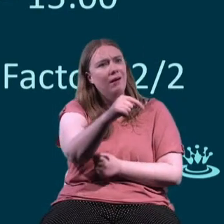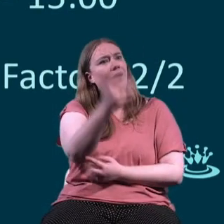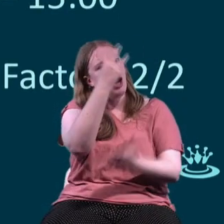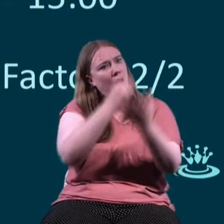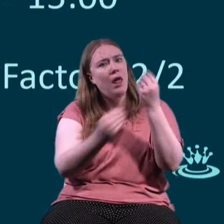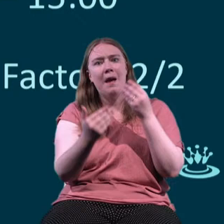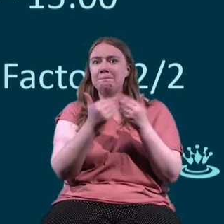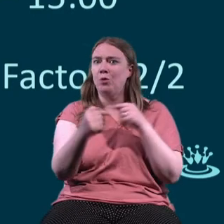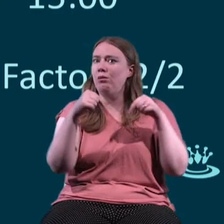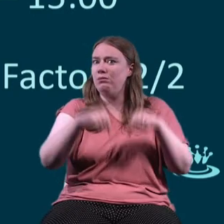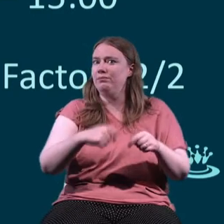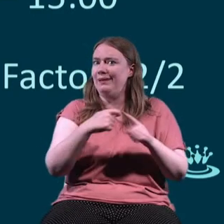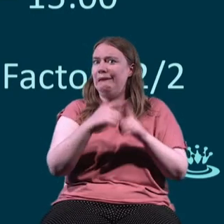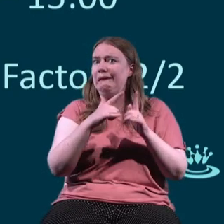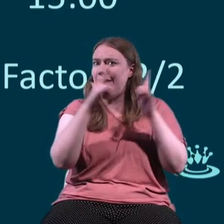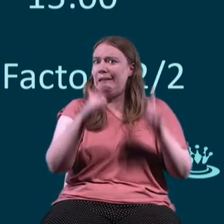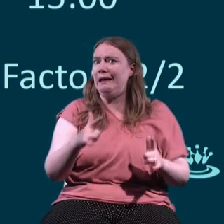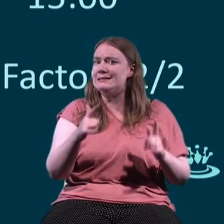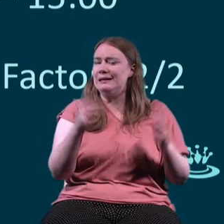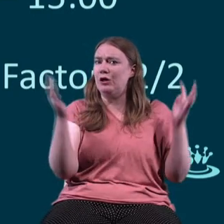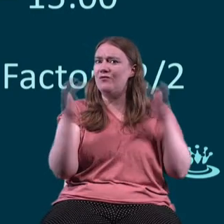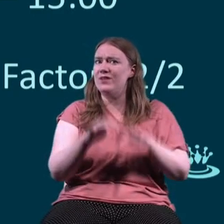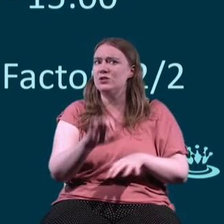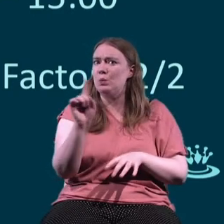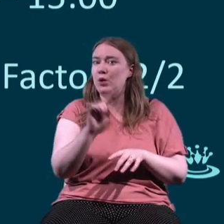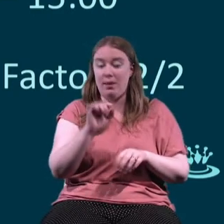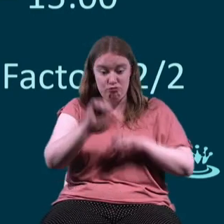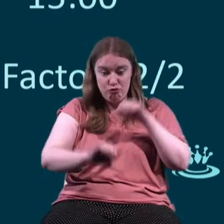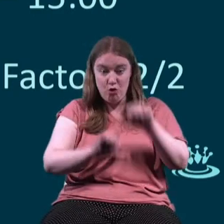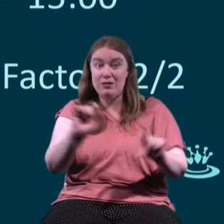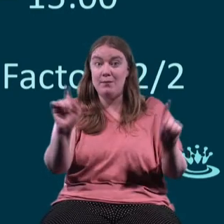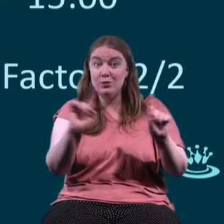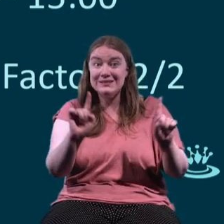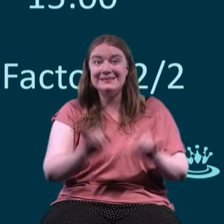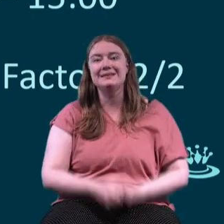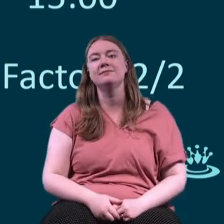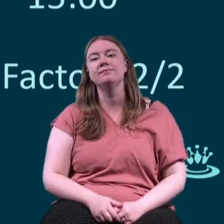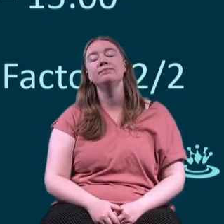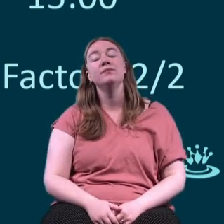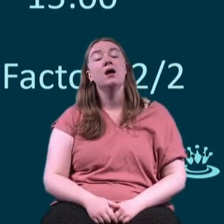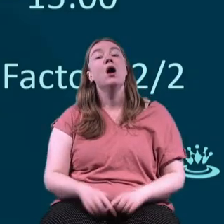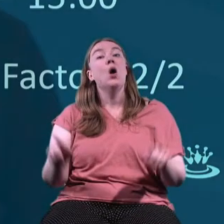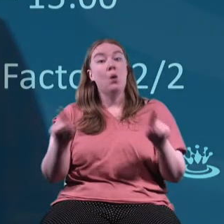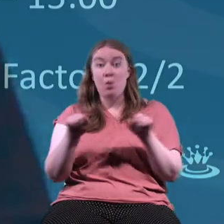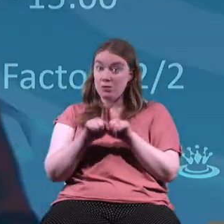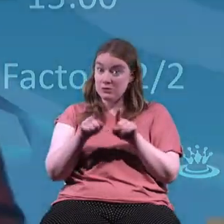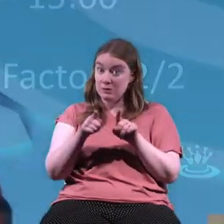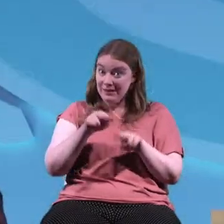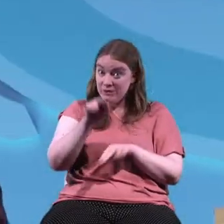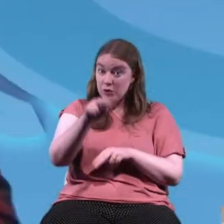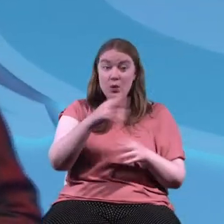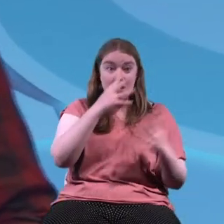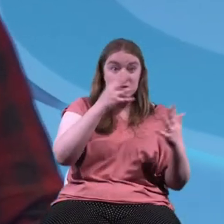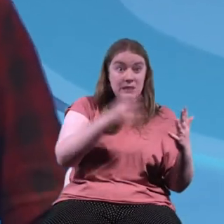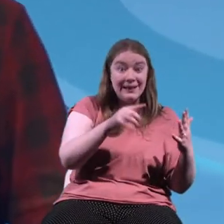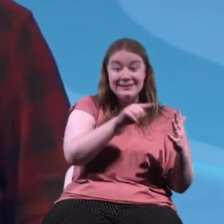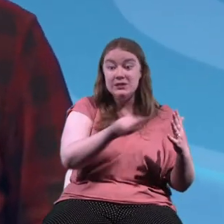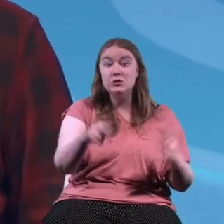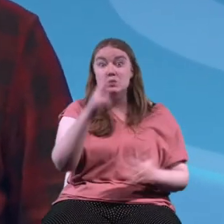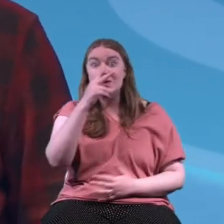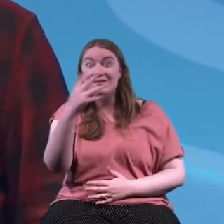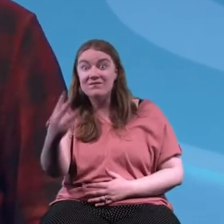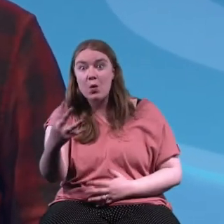out a little bit more about the convention and the programme this week. There's also this week a program. If you are 19 to 24, give us a cheer.